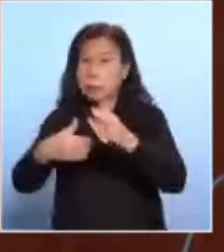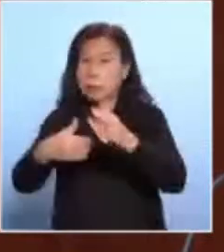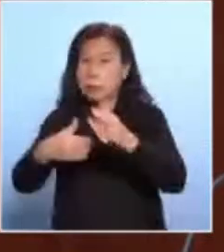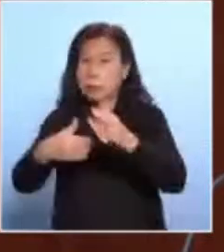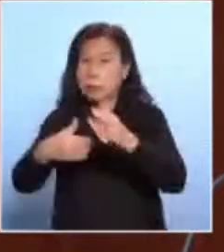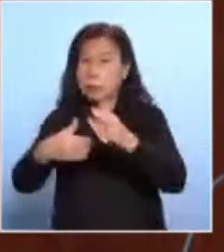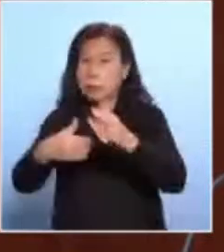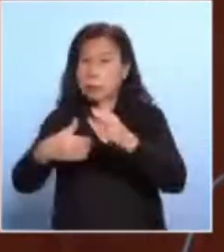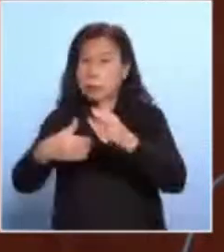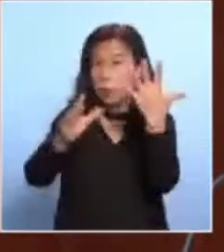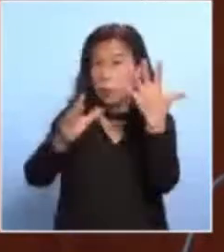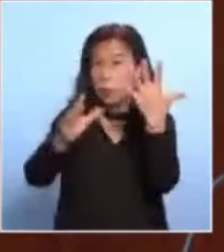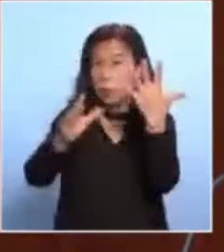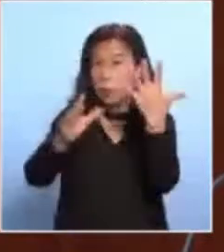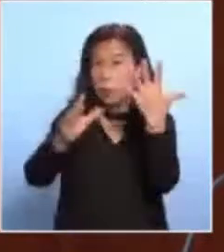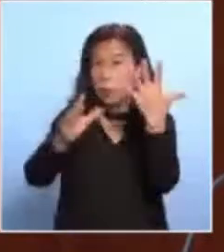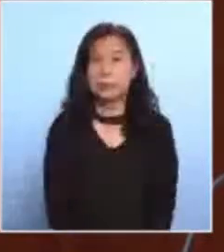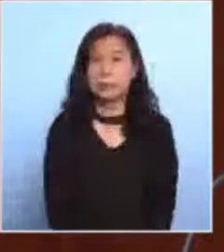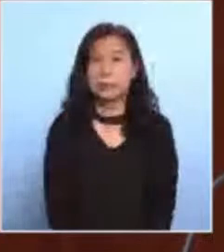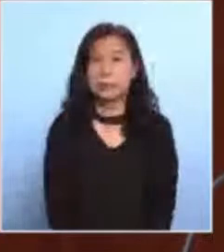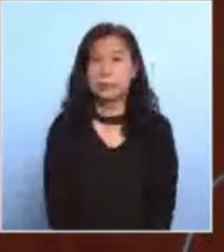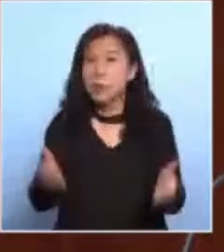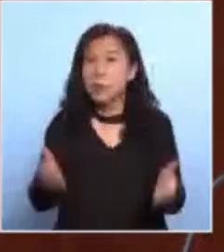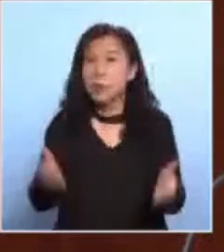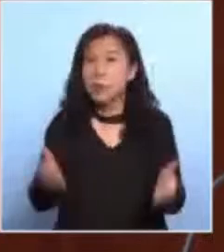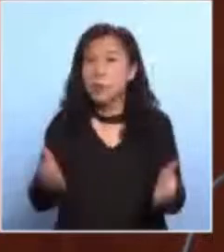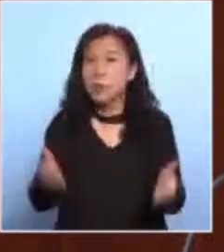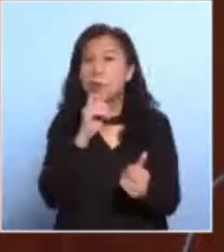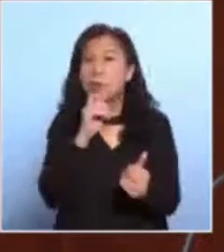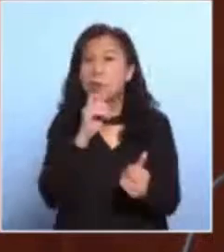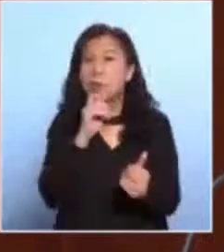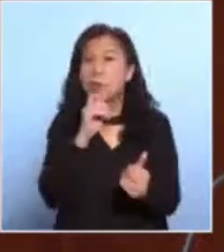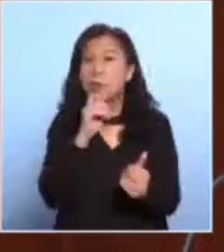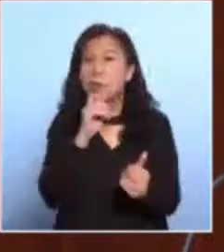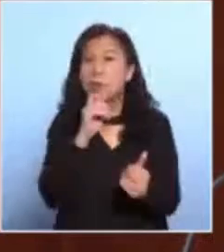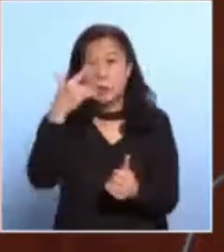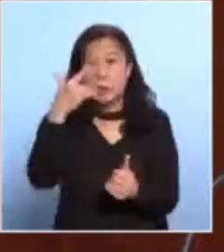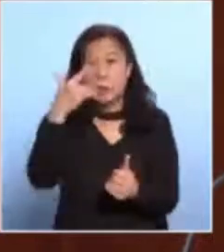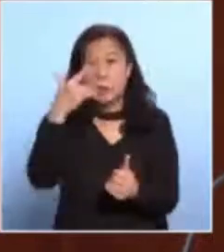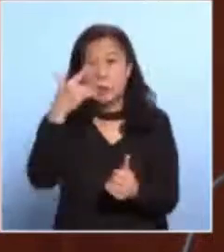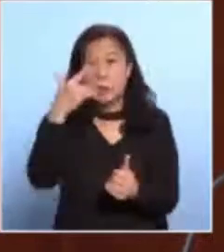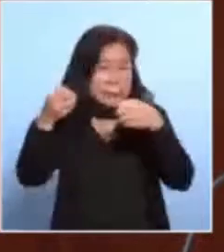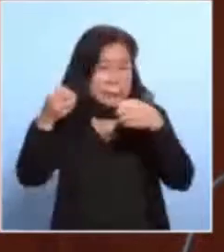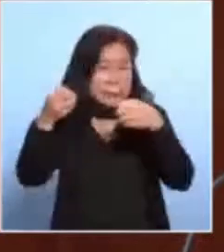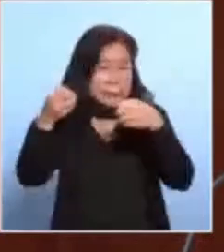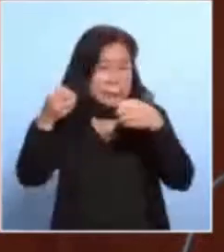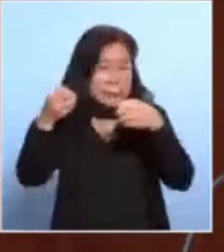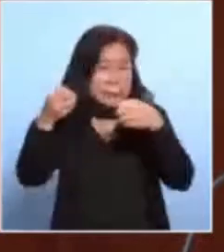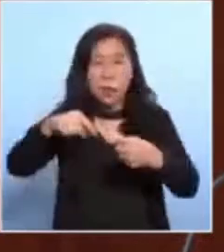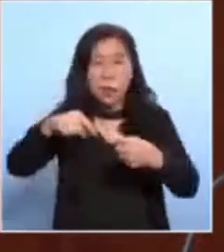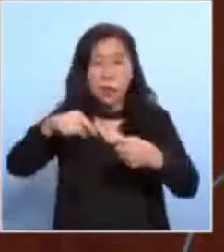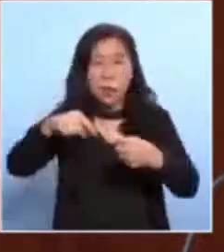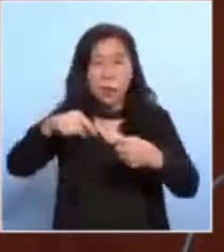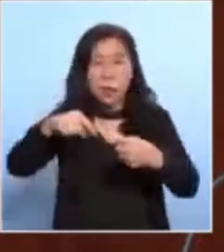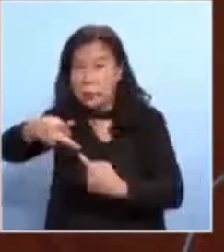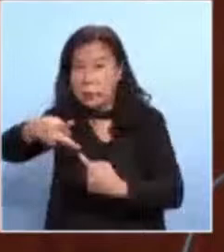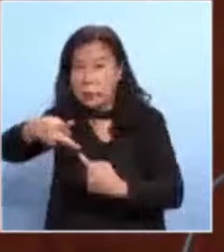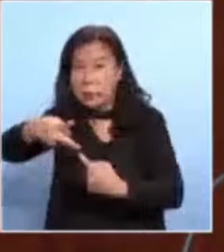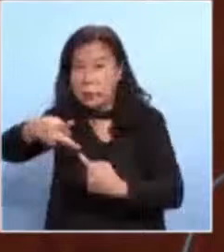activities, as well as transformation and commercialization of patented